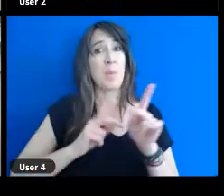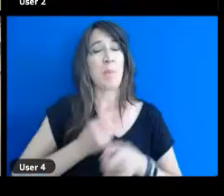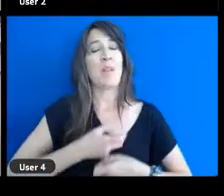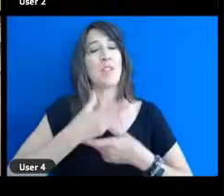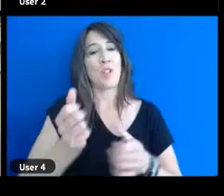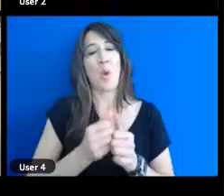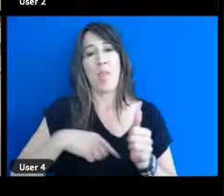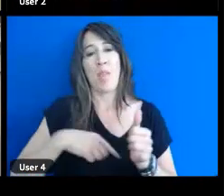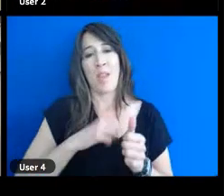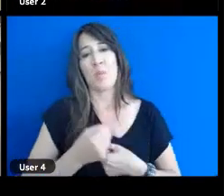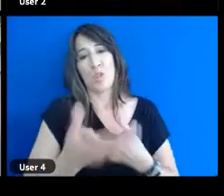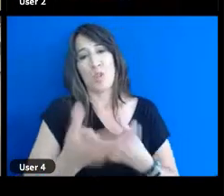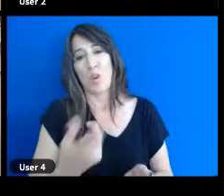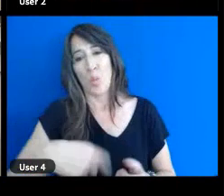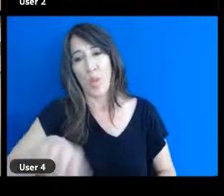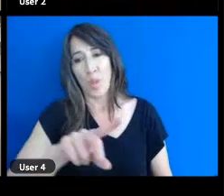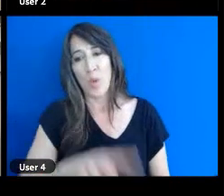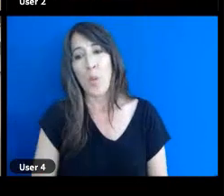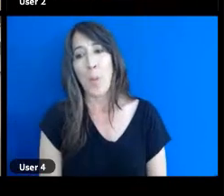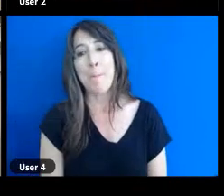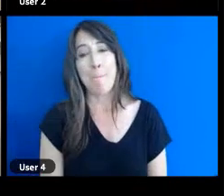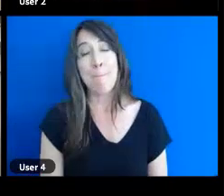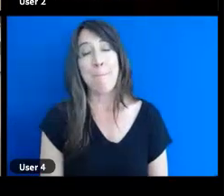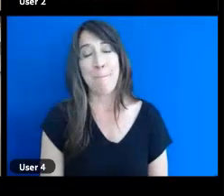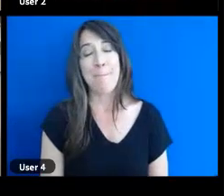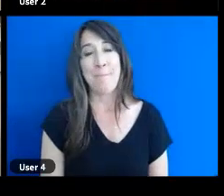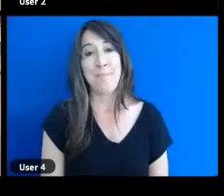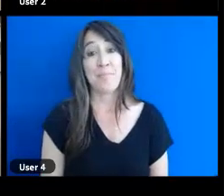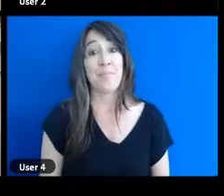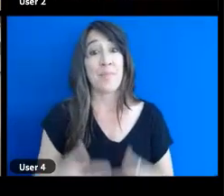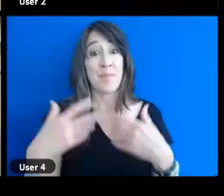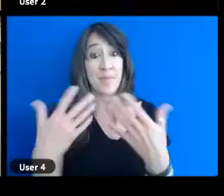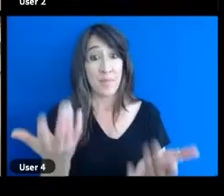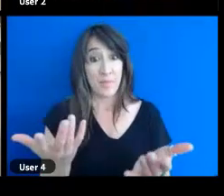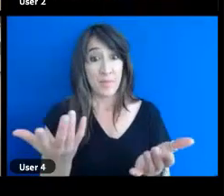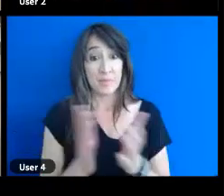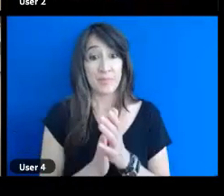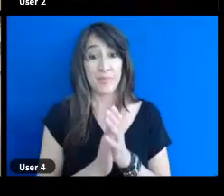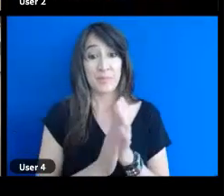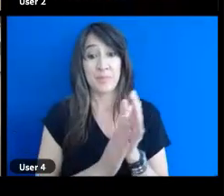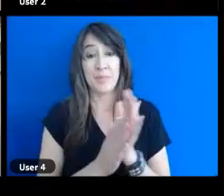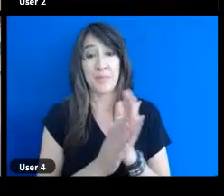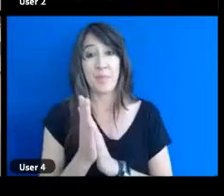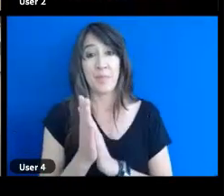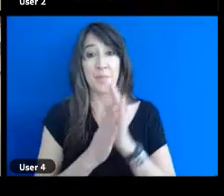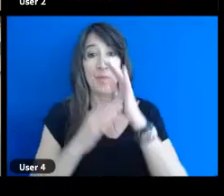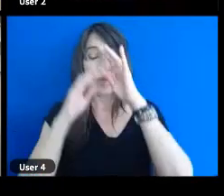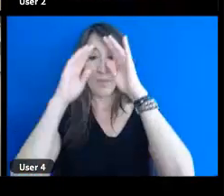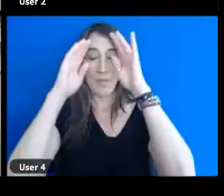And these are just some of the words that people shared with us, and we wanted to share that with you.